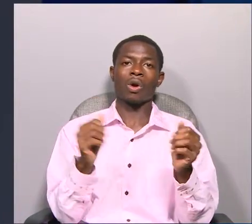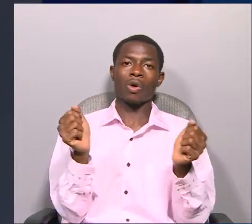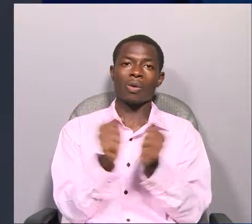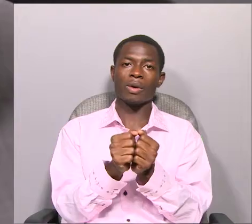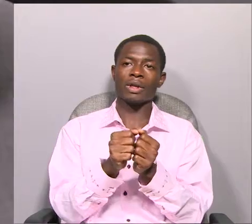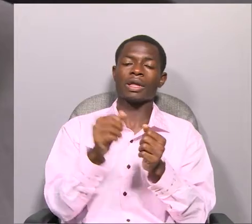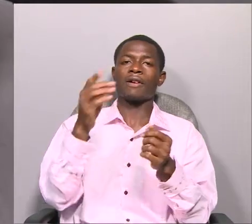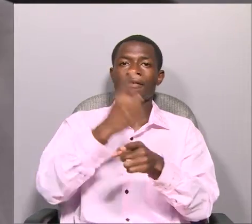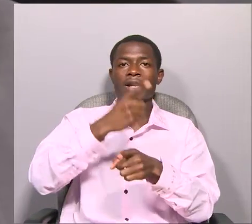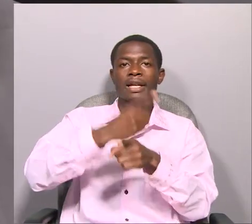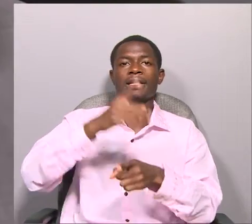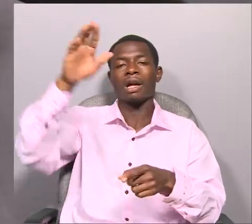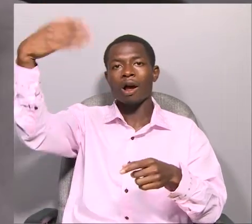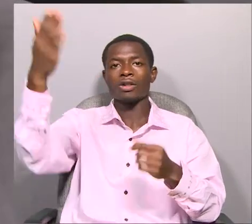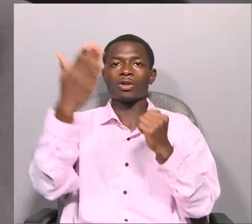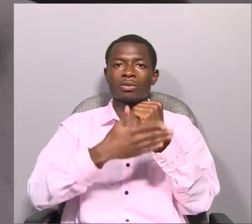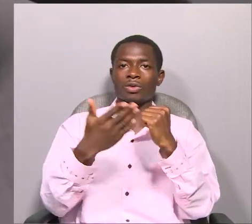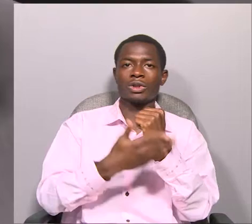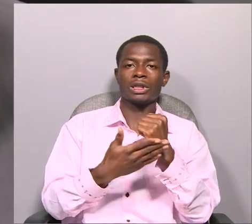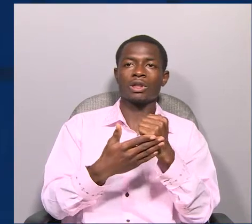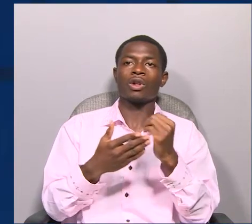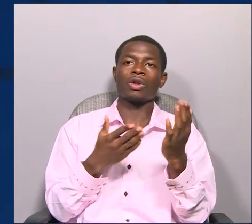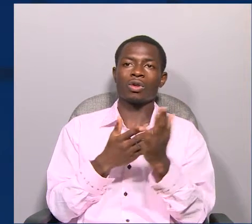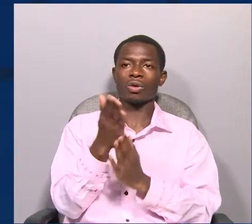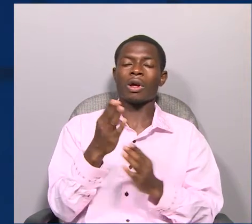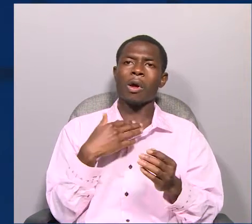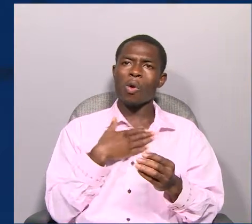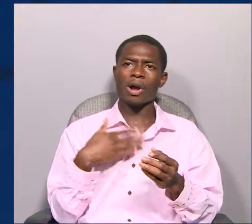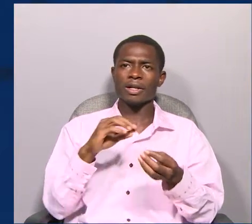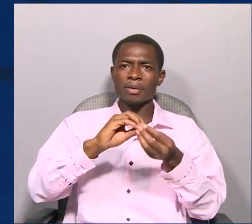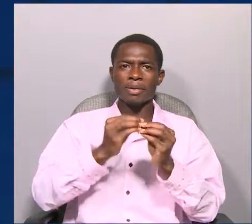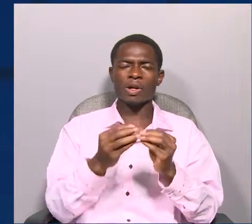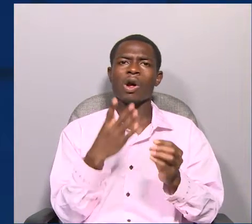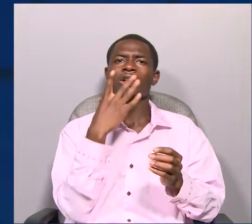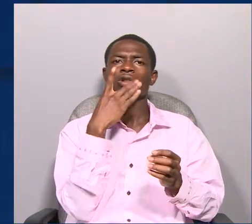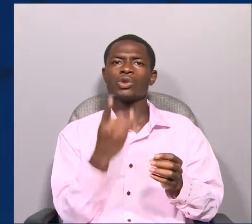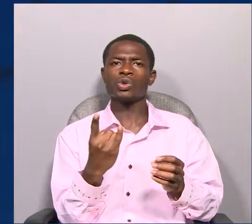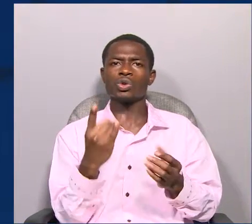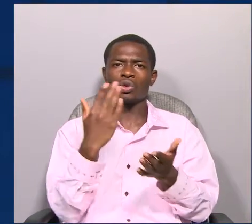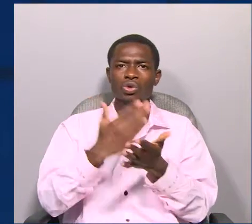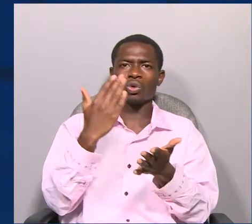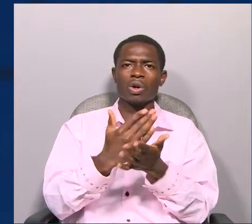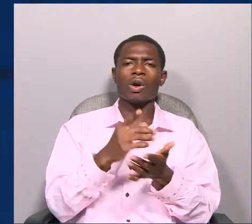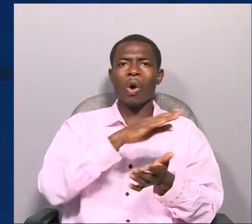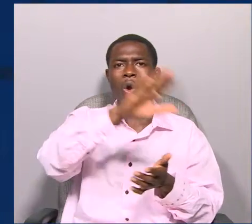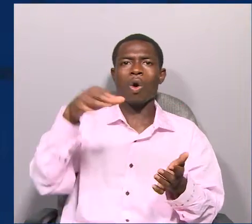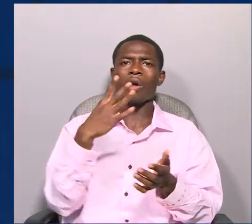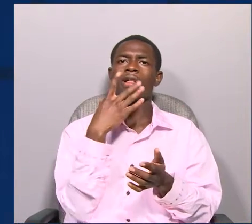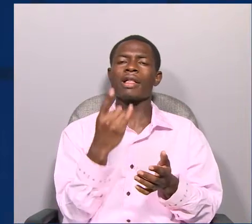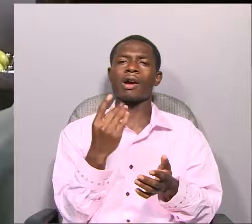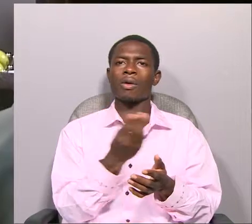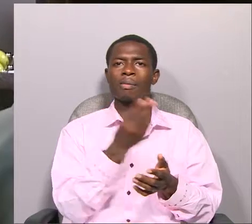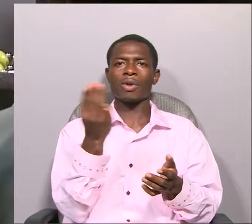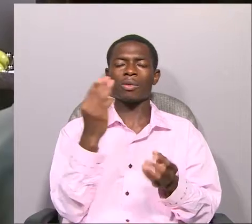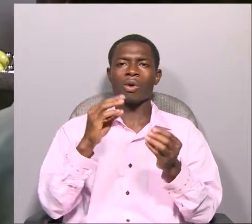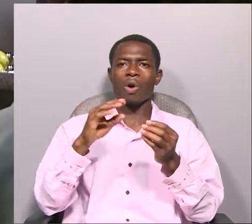your peers in rural areas directly. Can you assure all young people out there who may be tuning in from all over